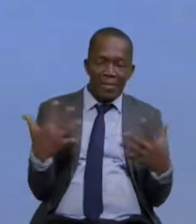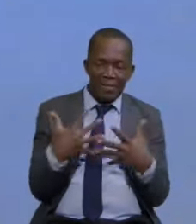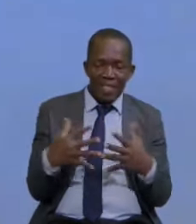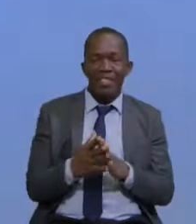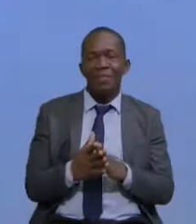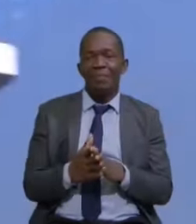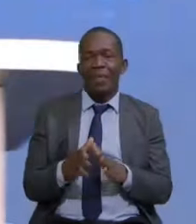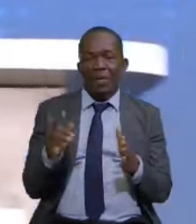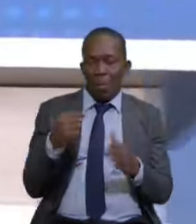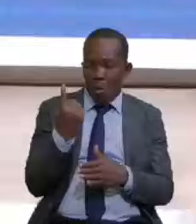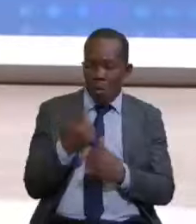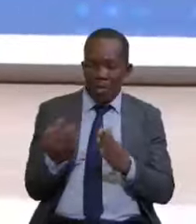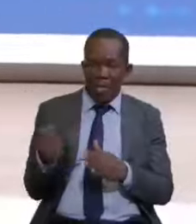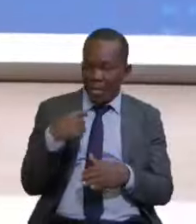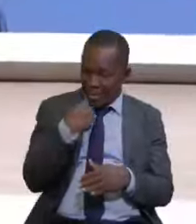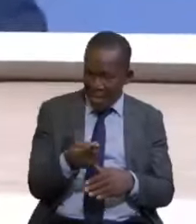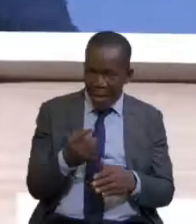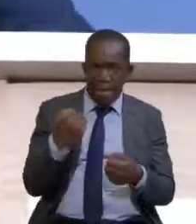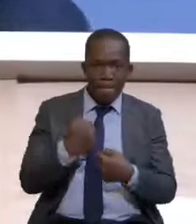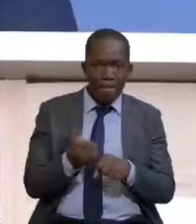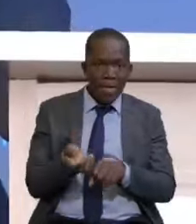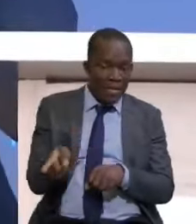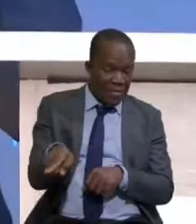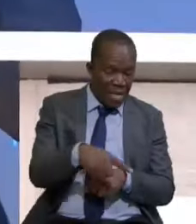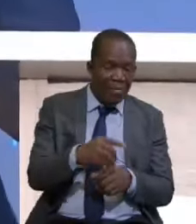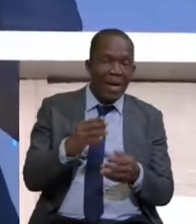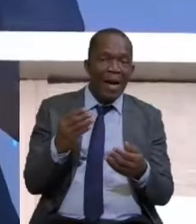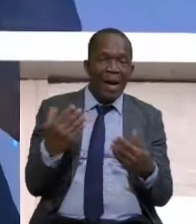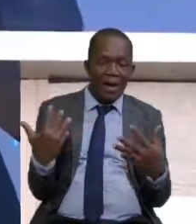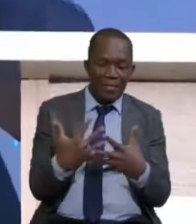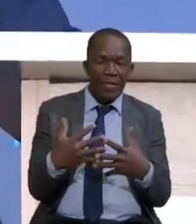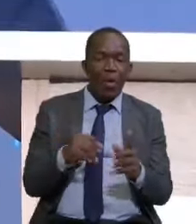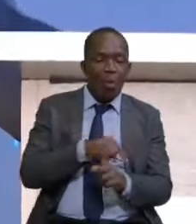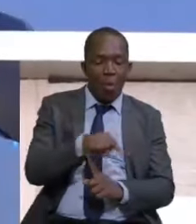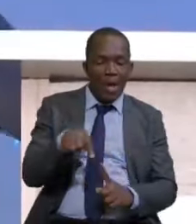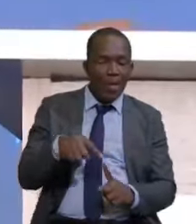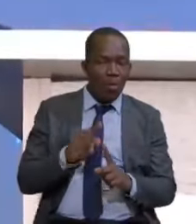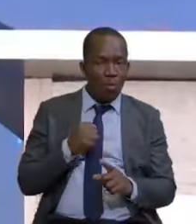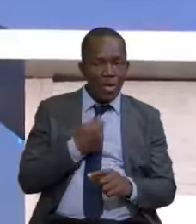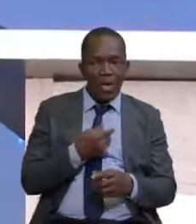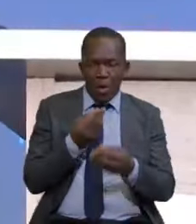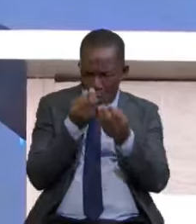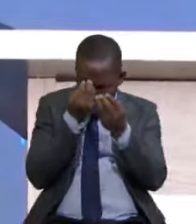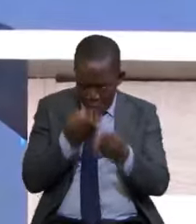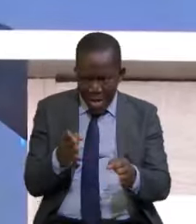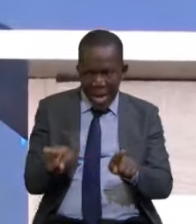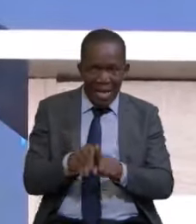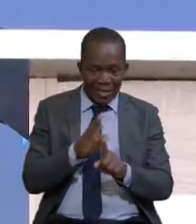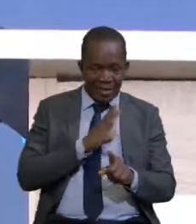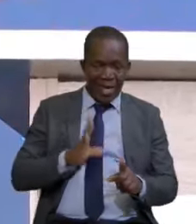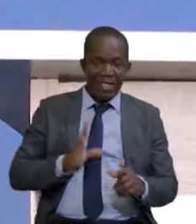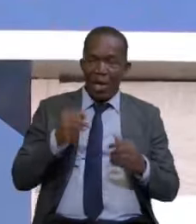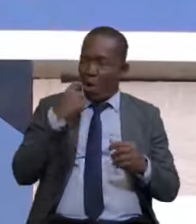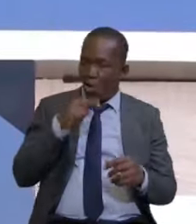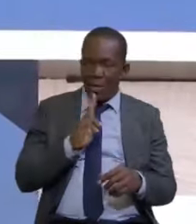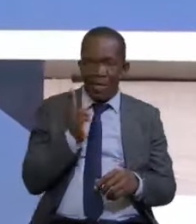When we go as Christ has commanded for us to go, he says, "Go ye therefore and